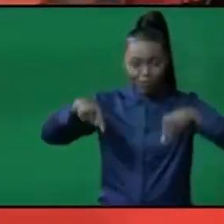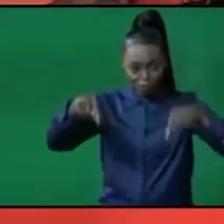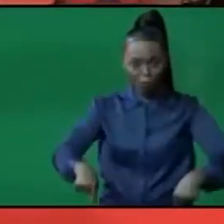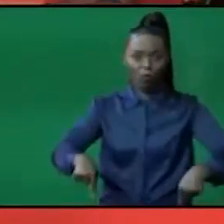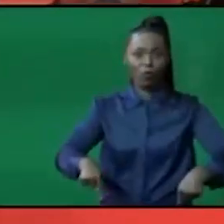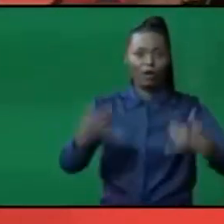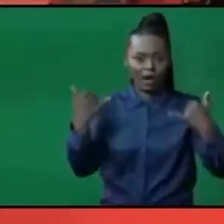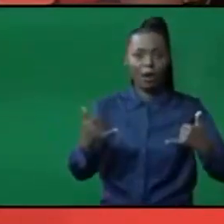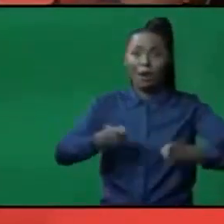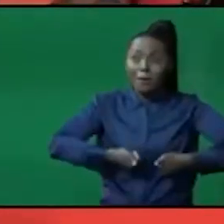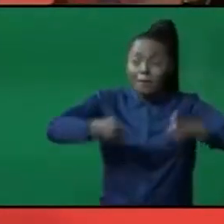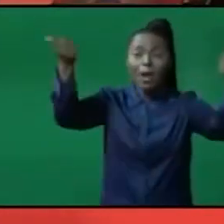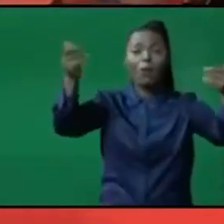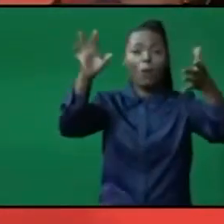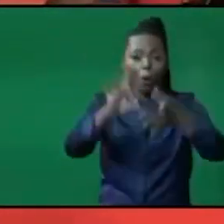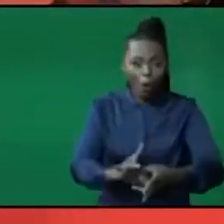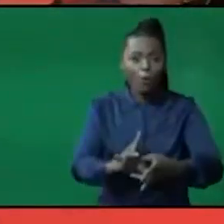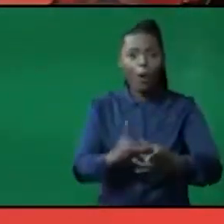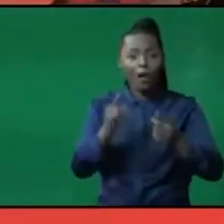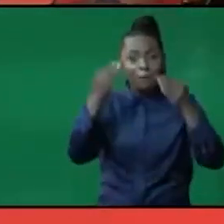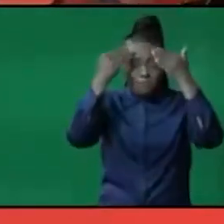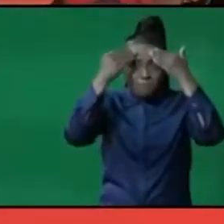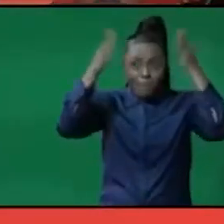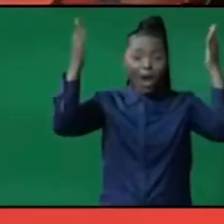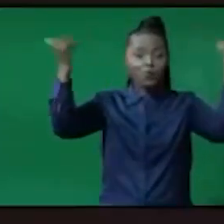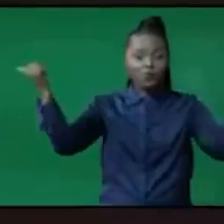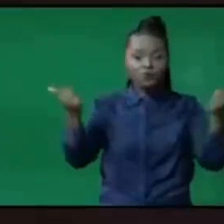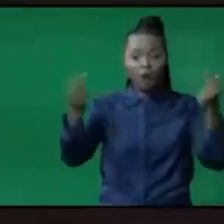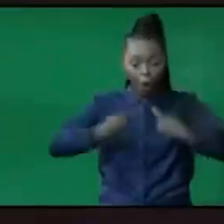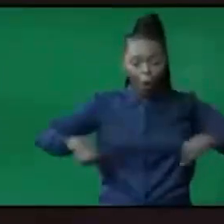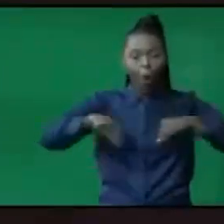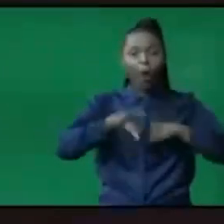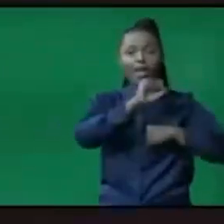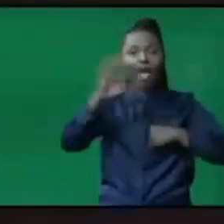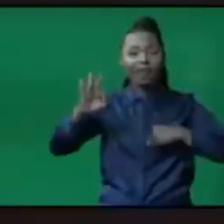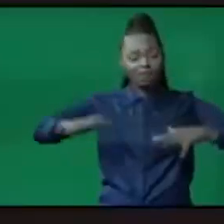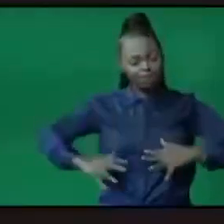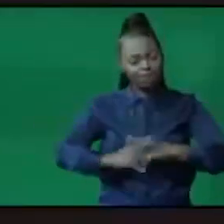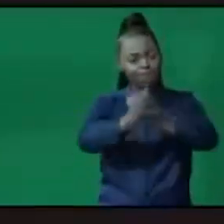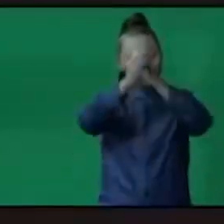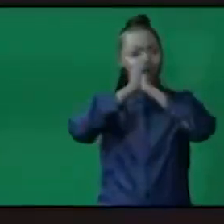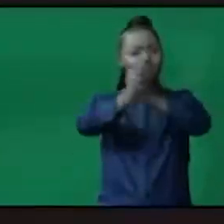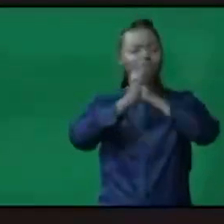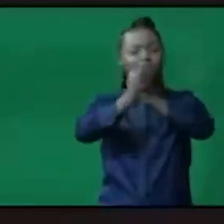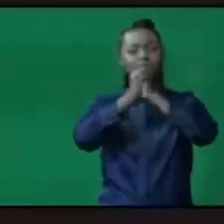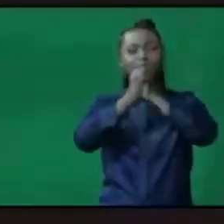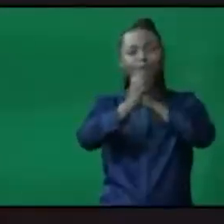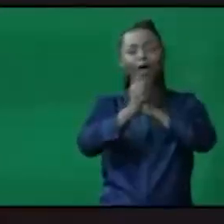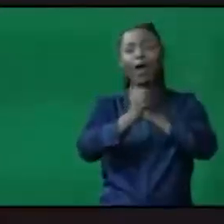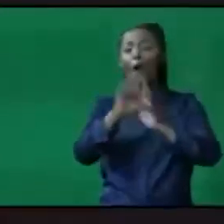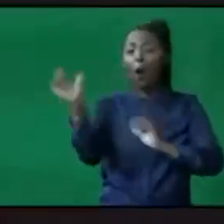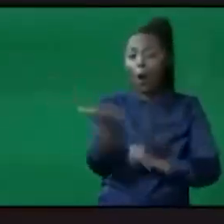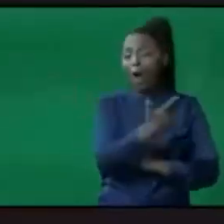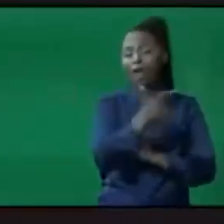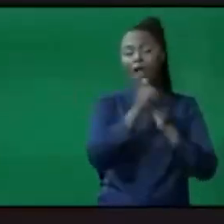we go back home, we are all one united EFF, and all leaders of the